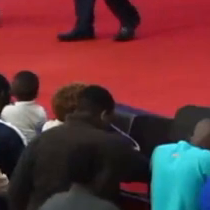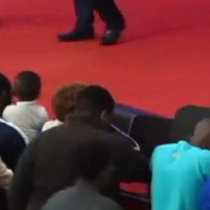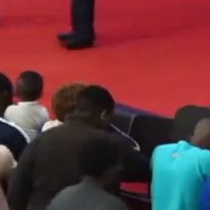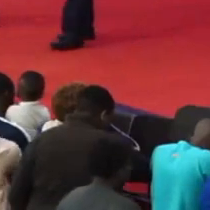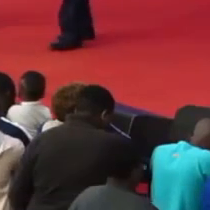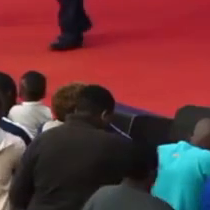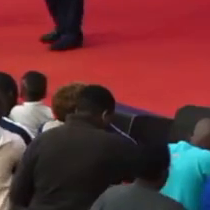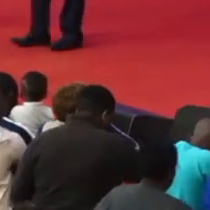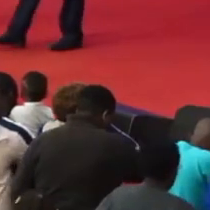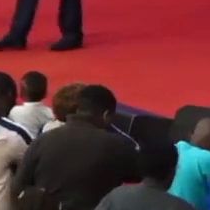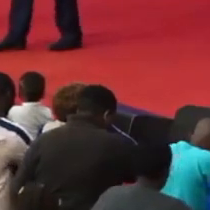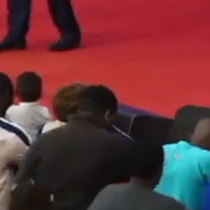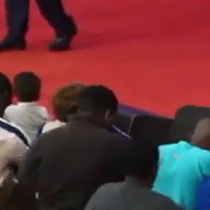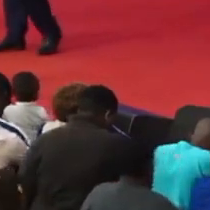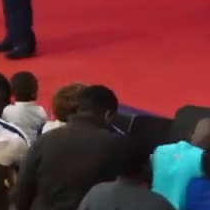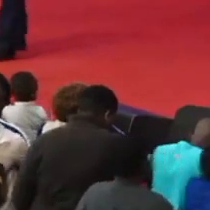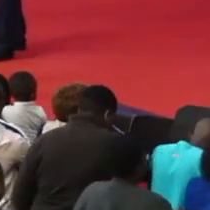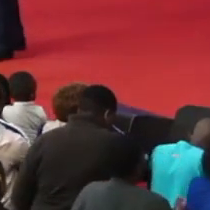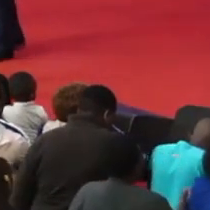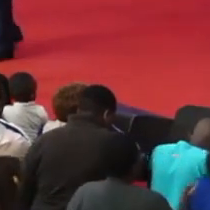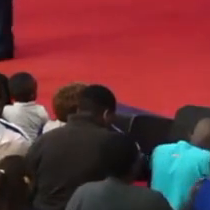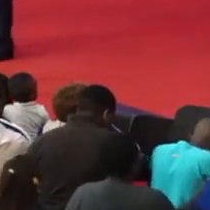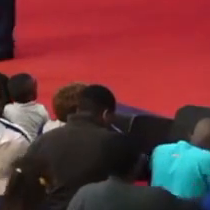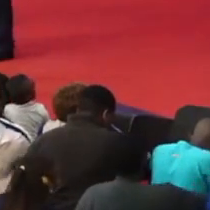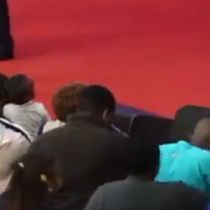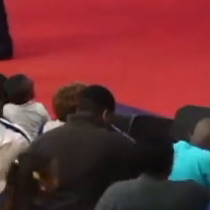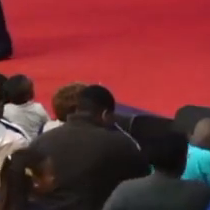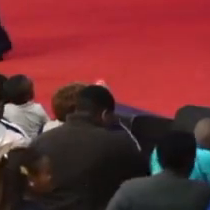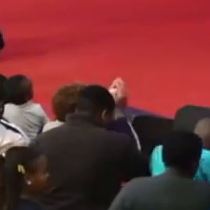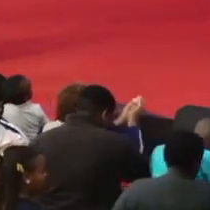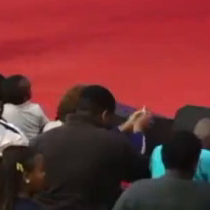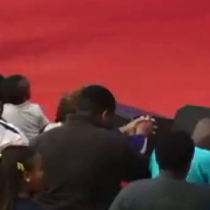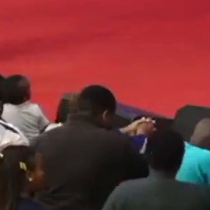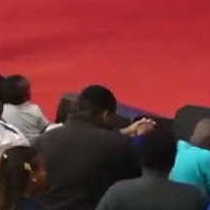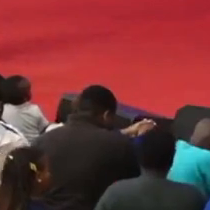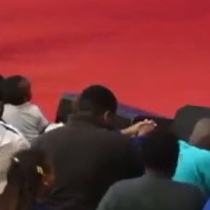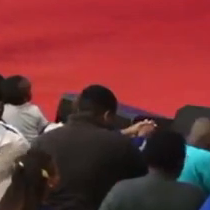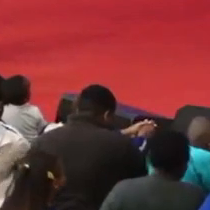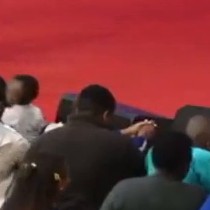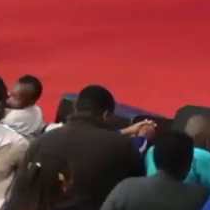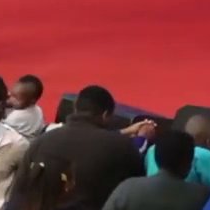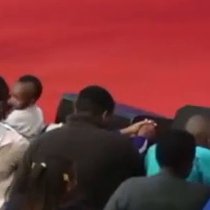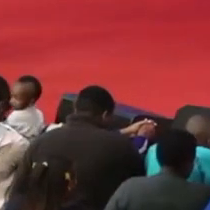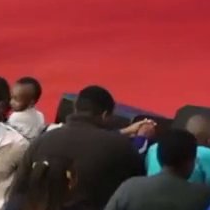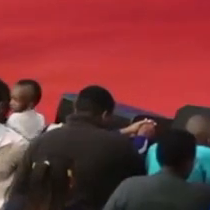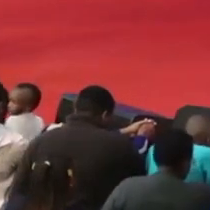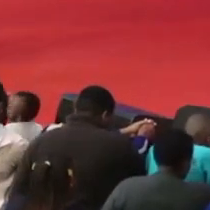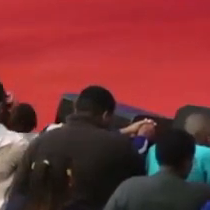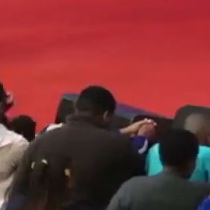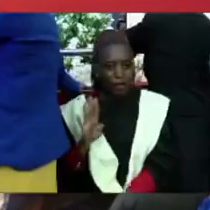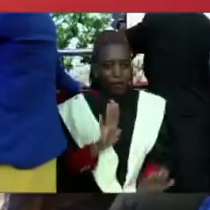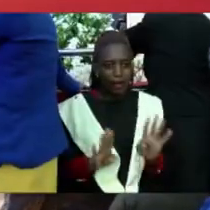are issues, you know. And you are saying, Lord, I have heard it. This has